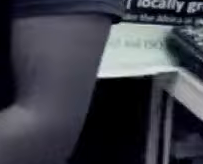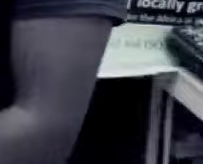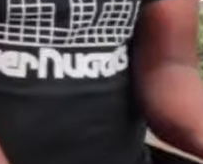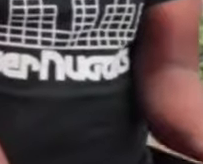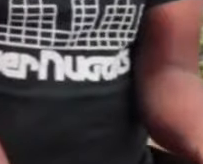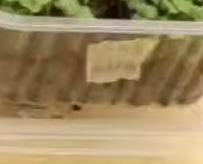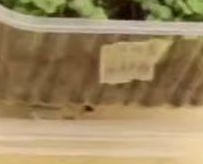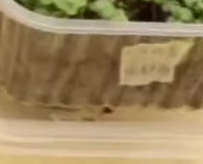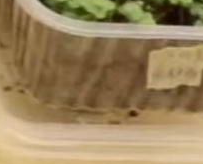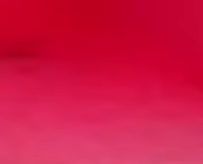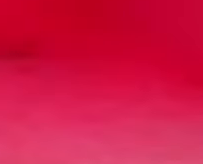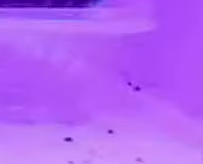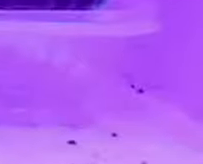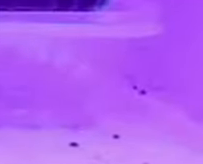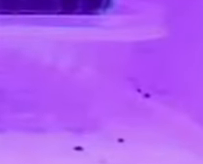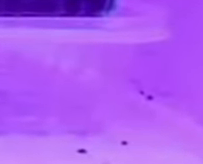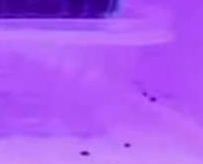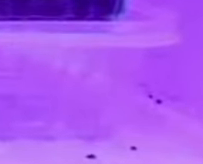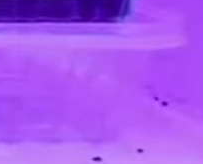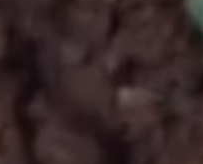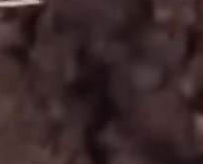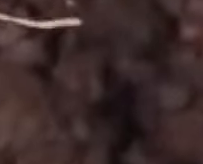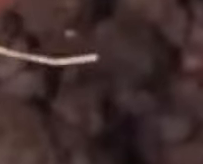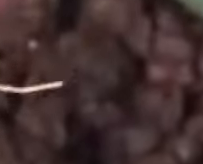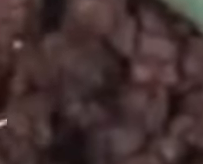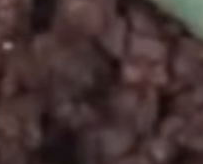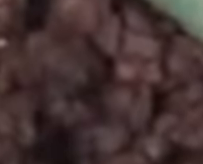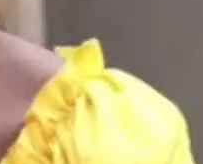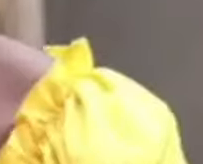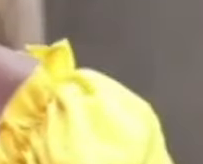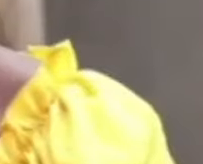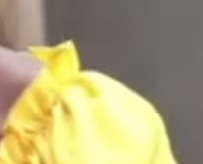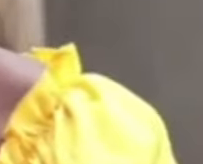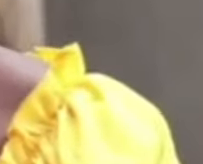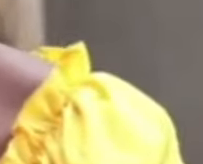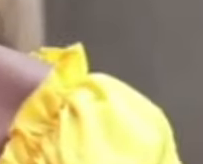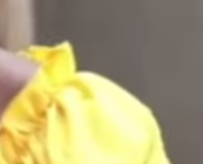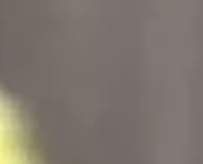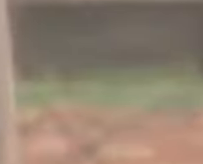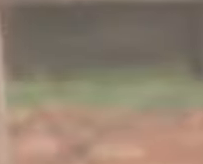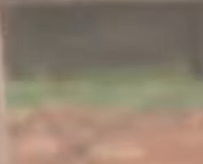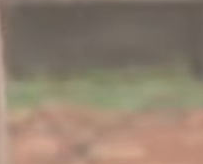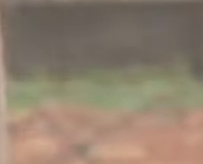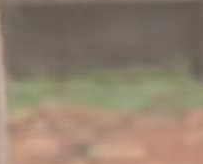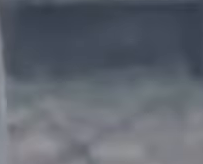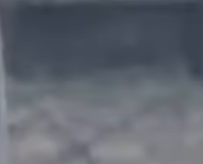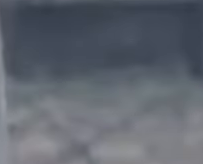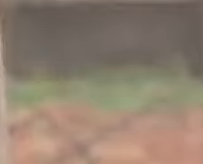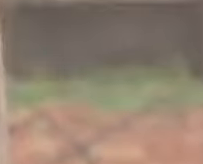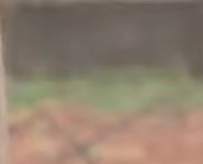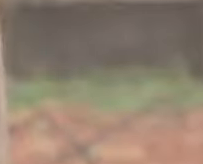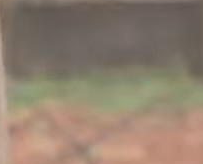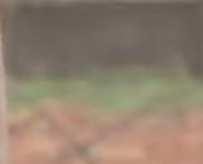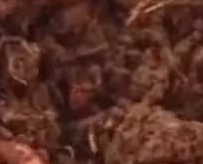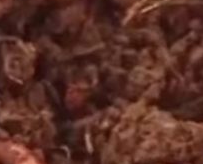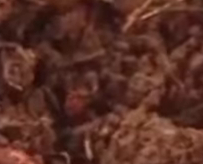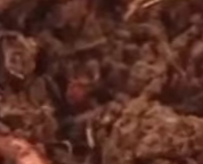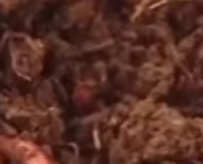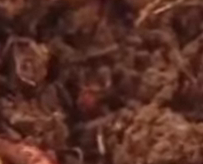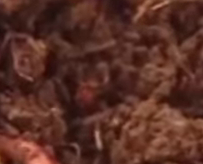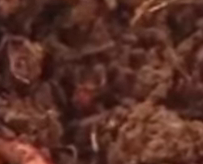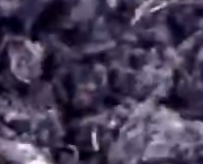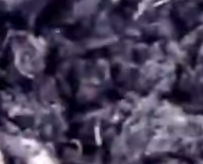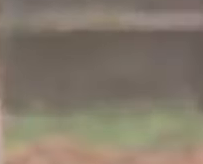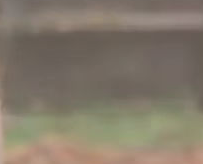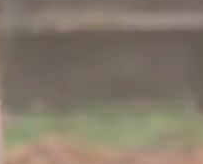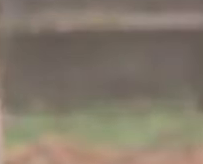So kwa hii stage, haihitaji kuongeza chakula ingine. Vermiworms, describe for us, what are they? Vermiworms are a special type of worm. They're